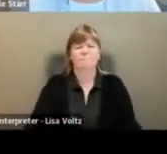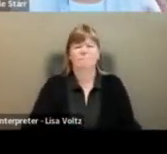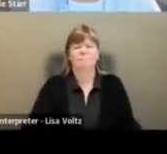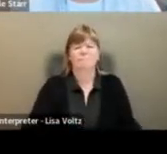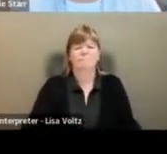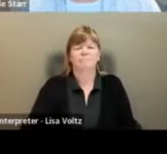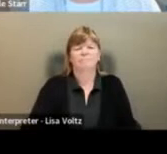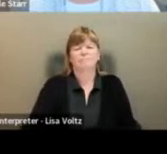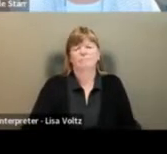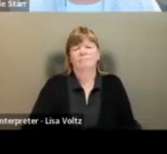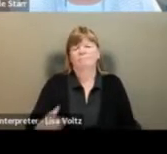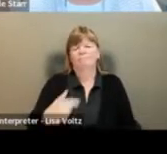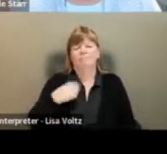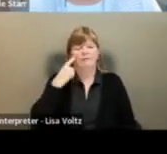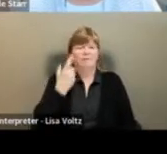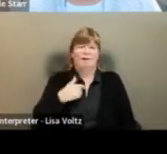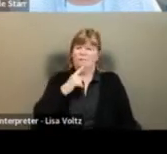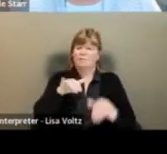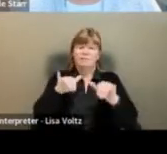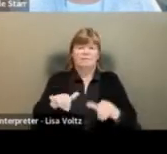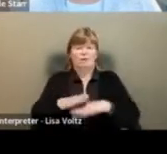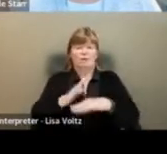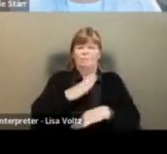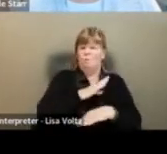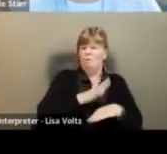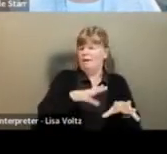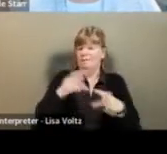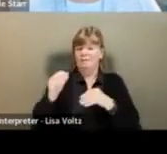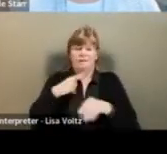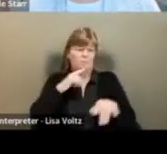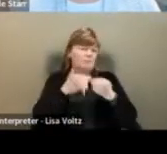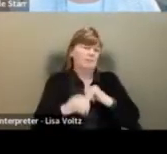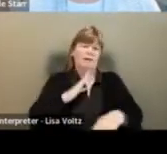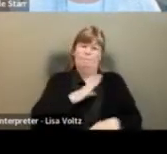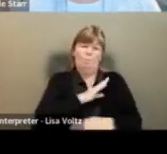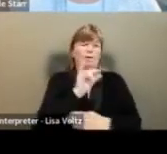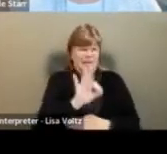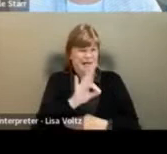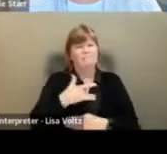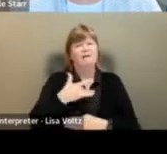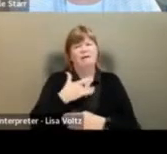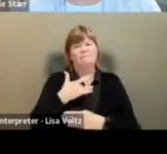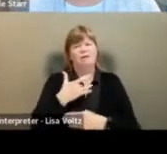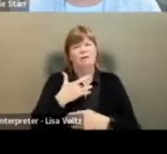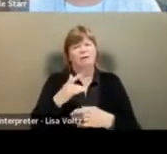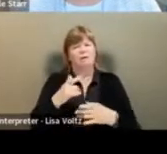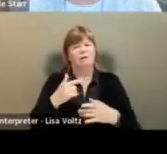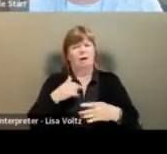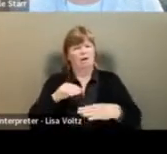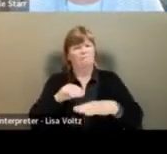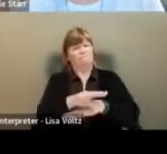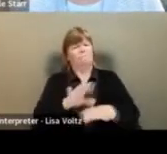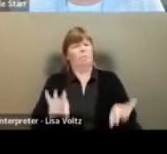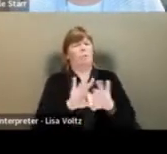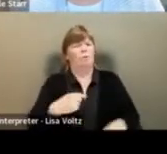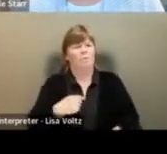And I think why I would stay on a board versus leave, I will stay on a board if I feel like I'm making a difference, if I